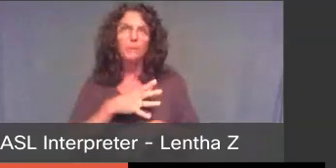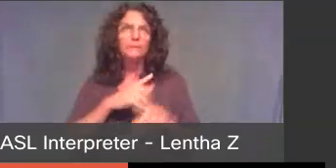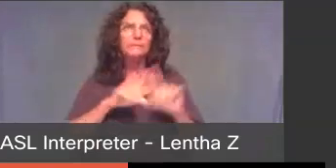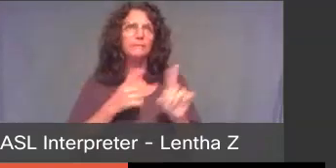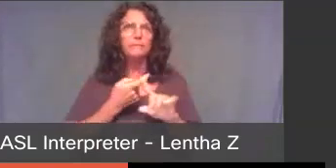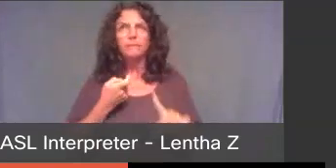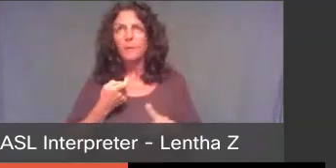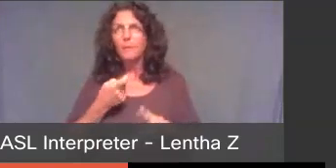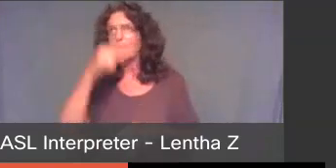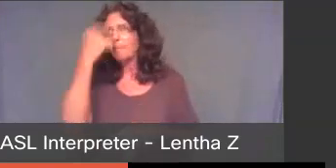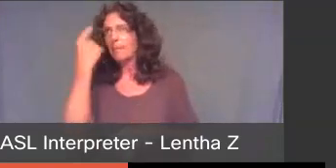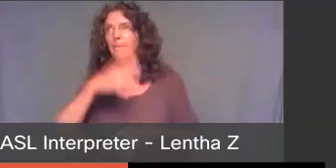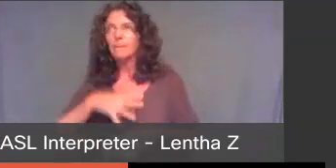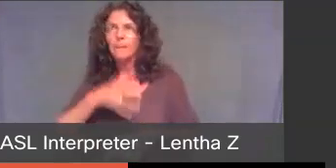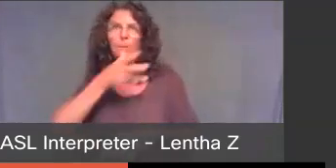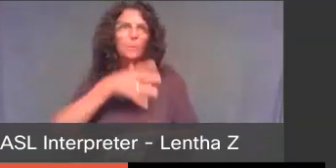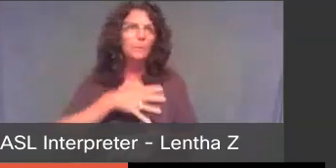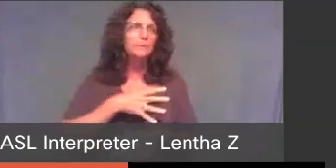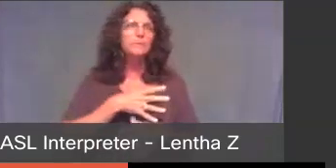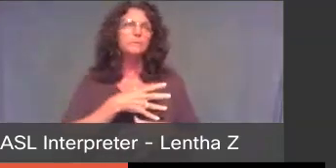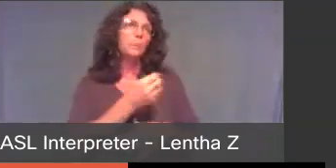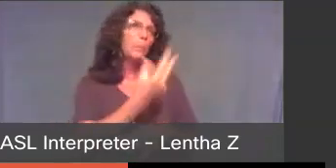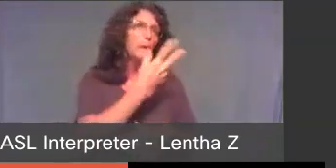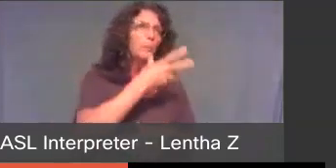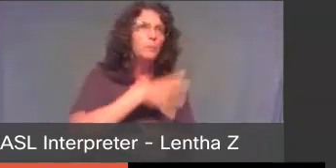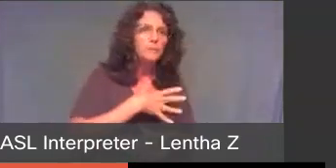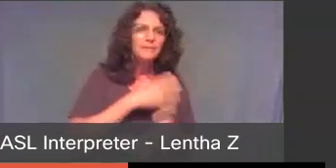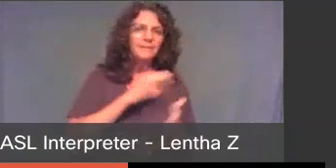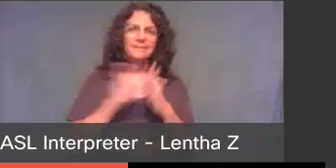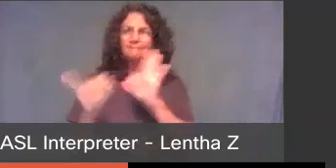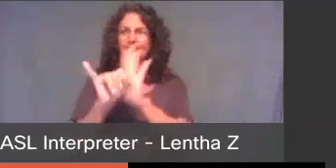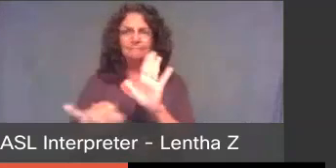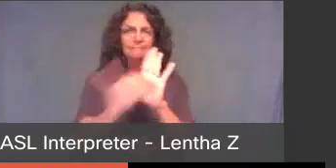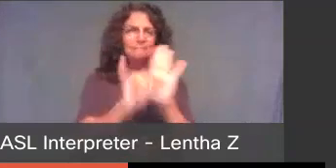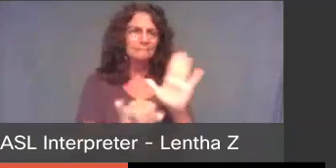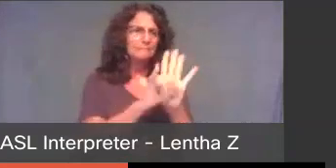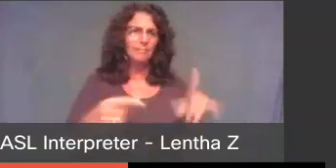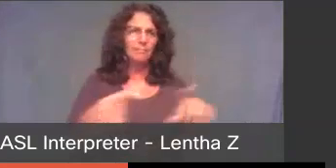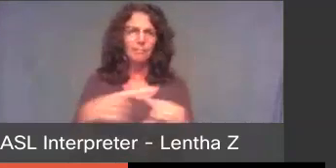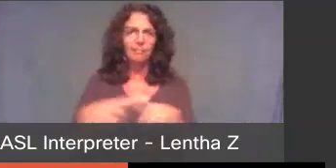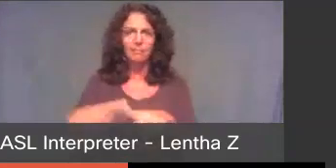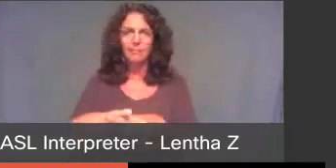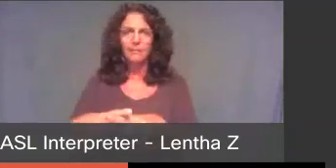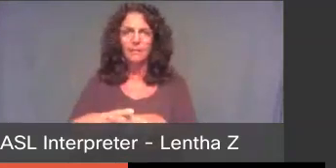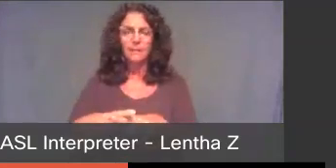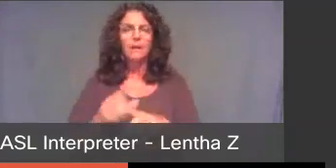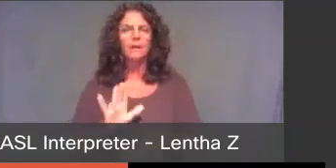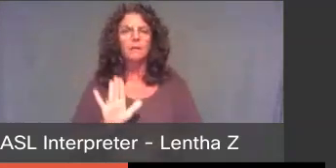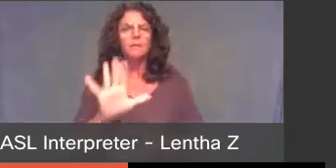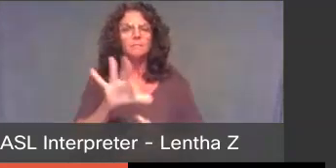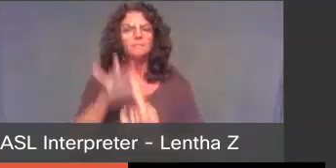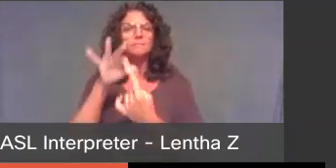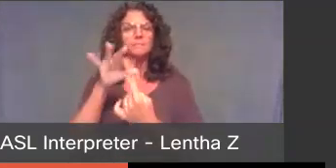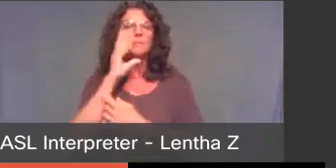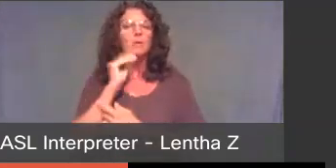white woman, and how those that intersection of identities creates its own unique experiences, that it was